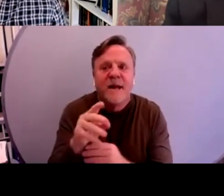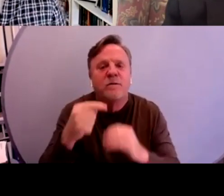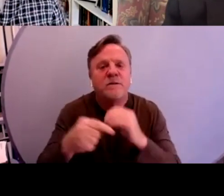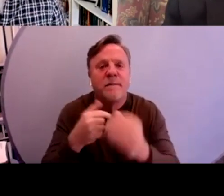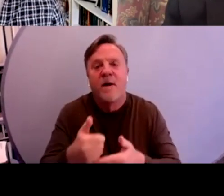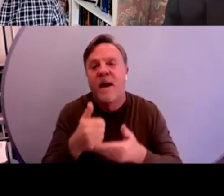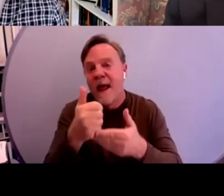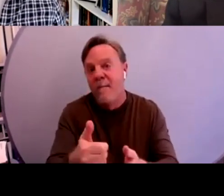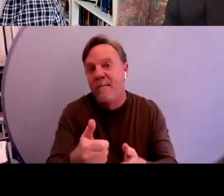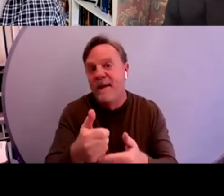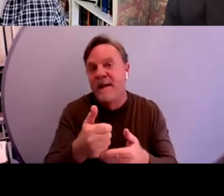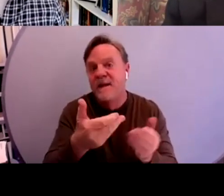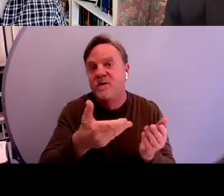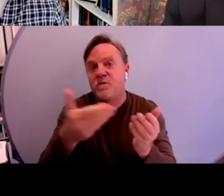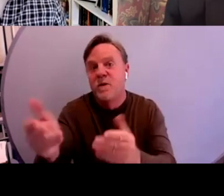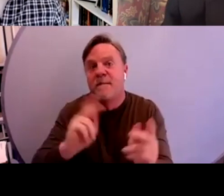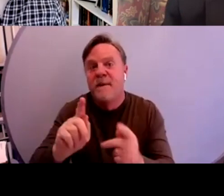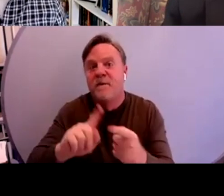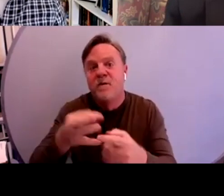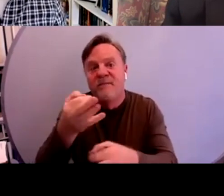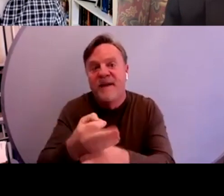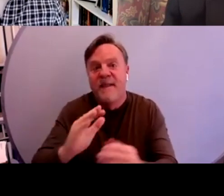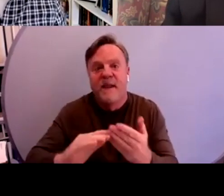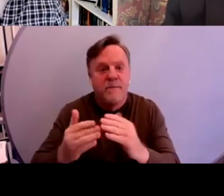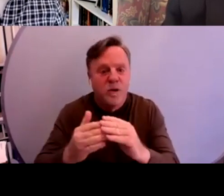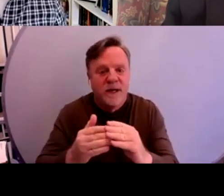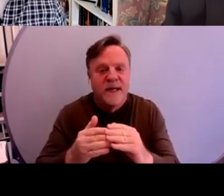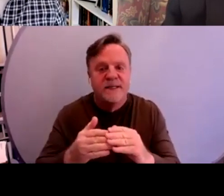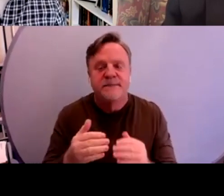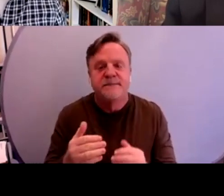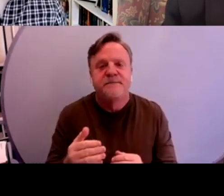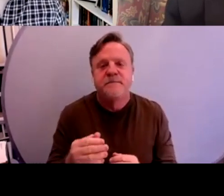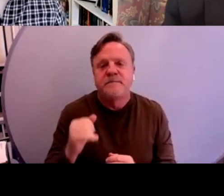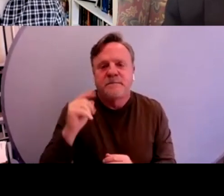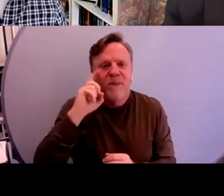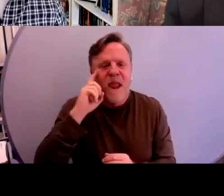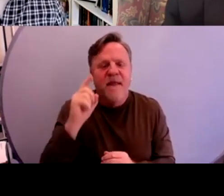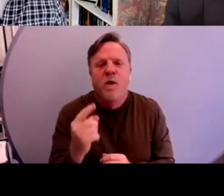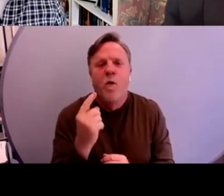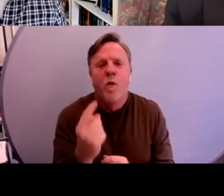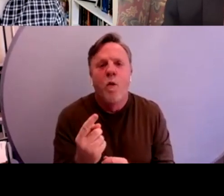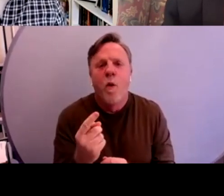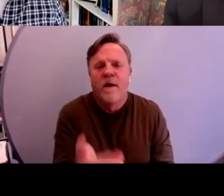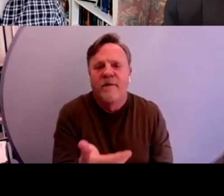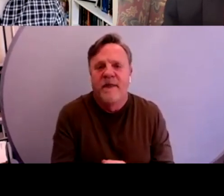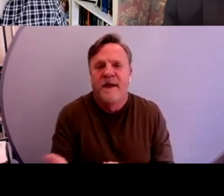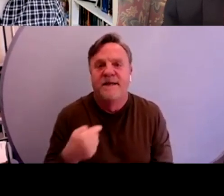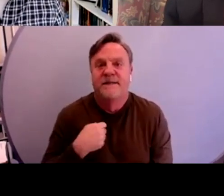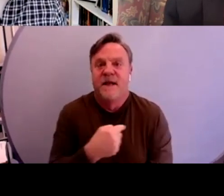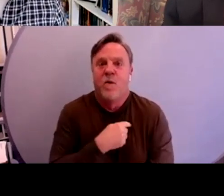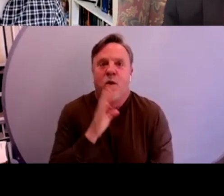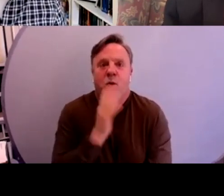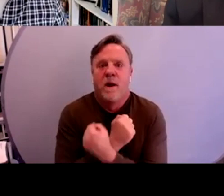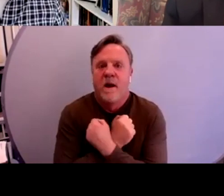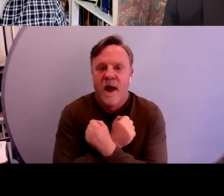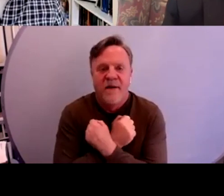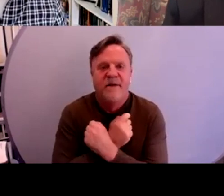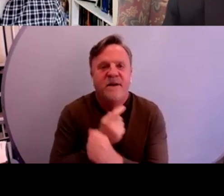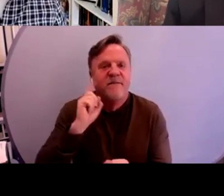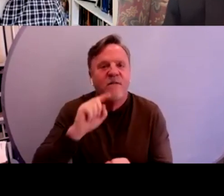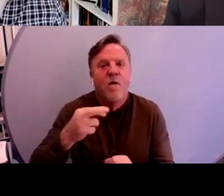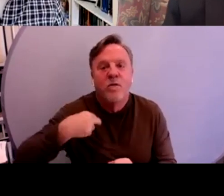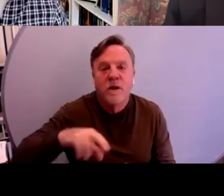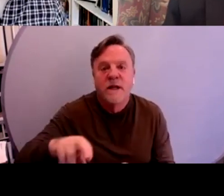take people to faith communities. So I think one of the things we would love for the religion